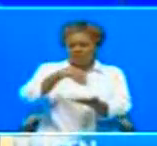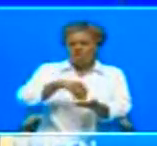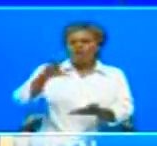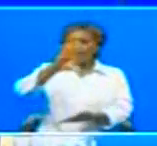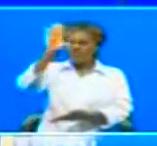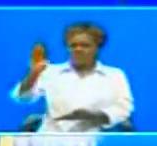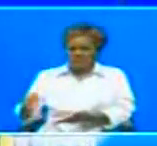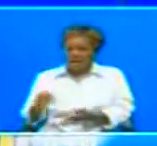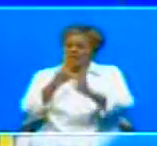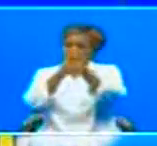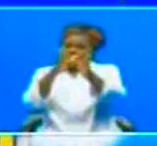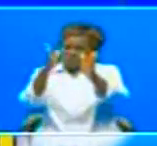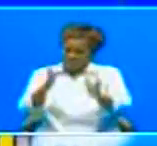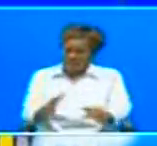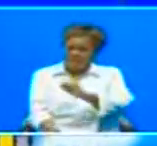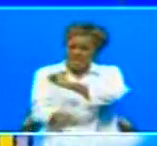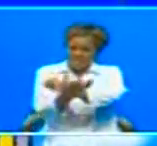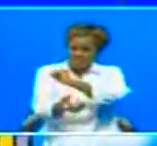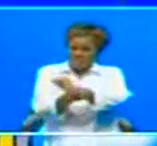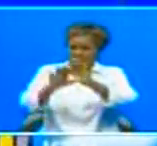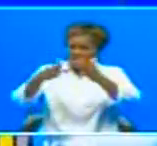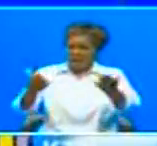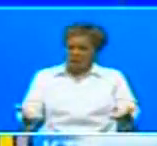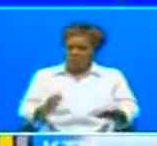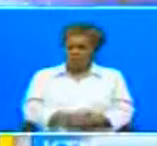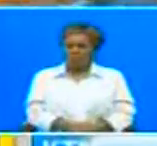Here's KTN's Marcy Kandie, the details.